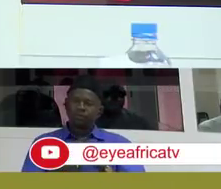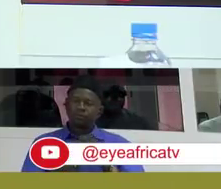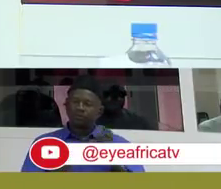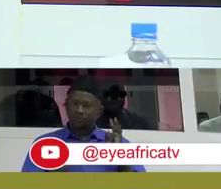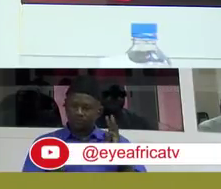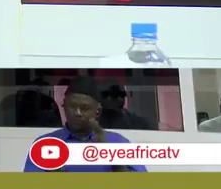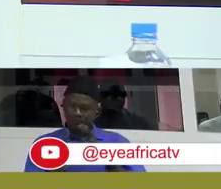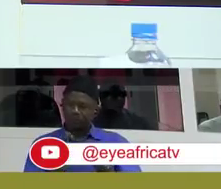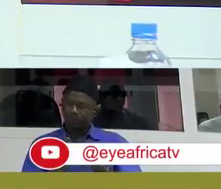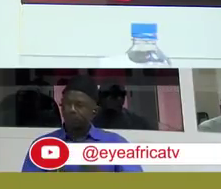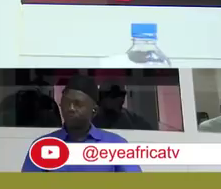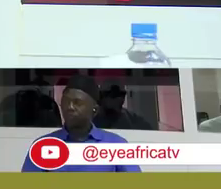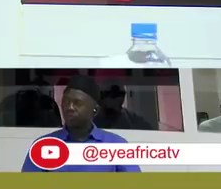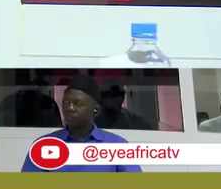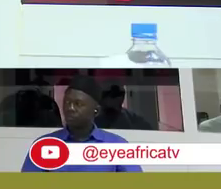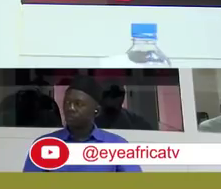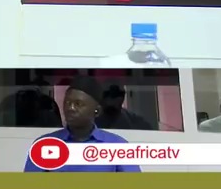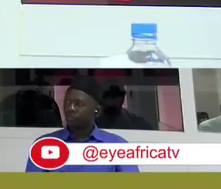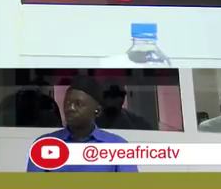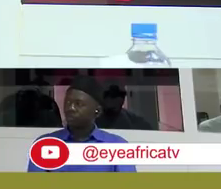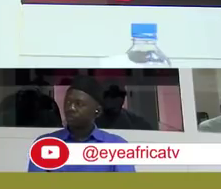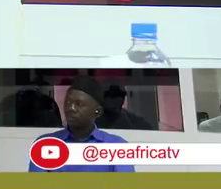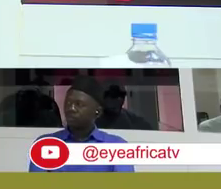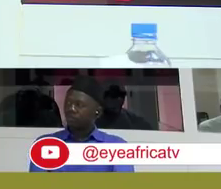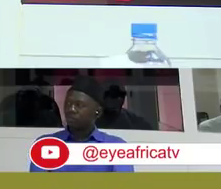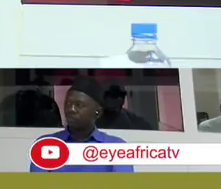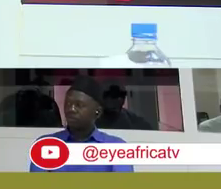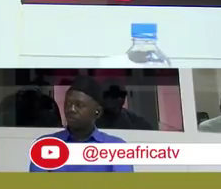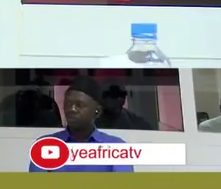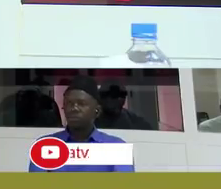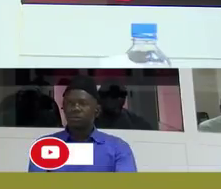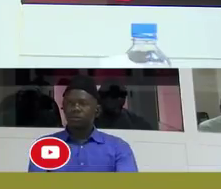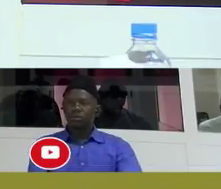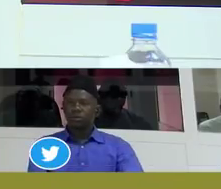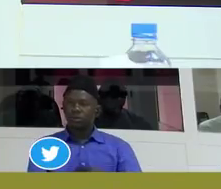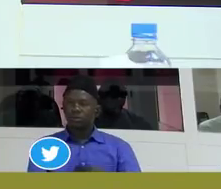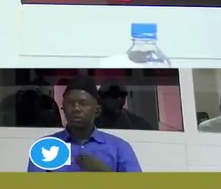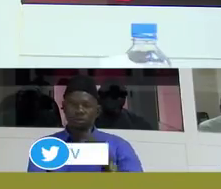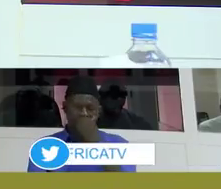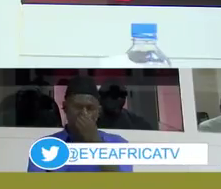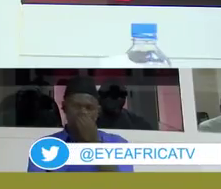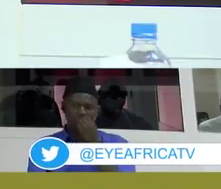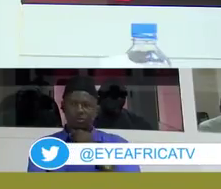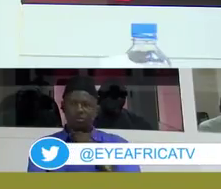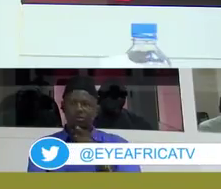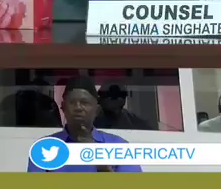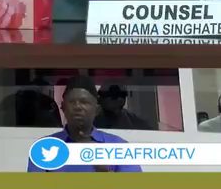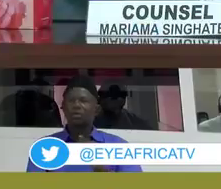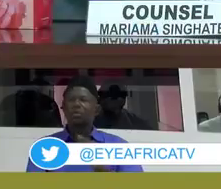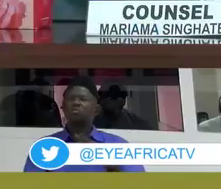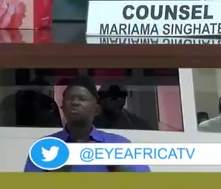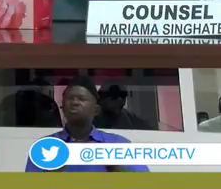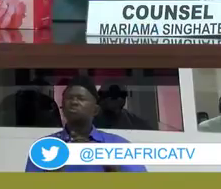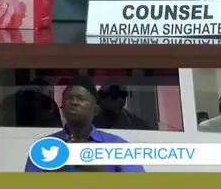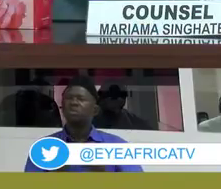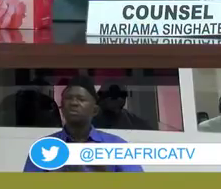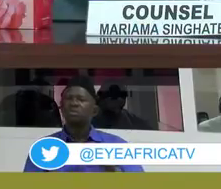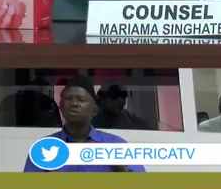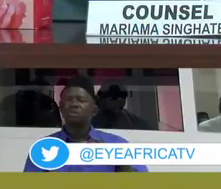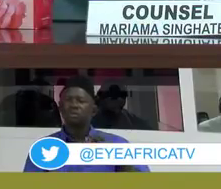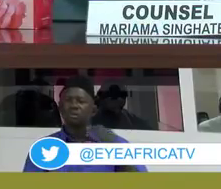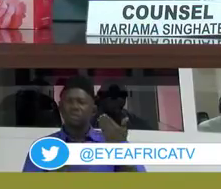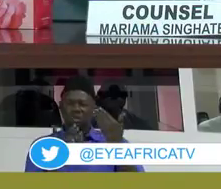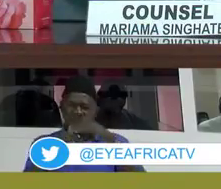The Knights of St. Peter and Paul, Gambia. And what does that mean, Knights of St. Peter and St.